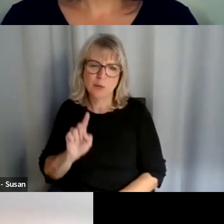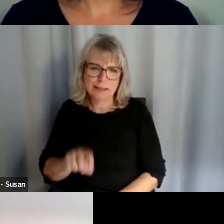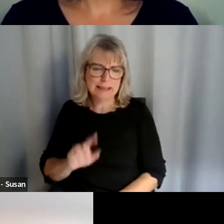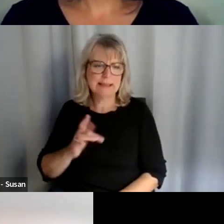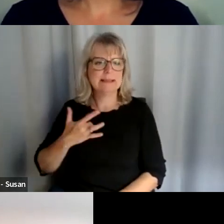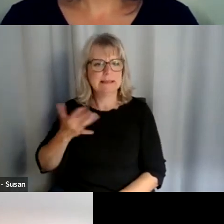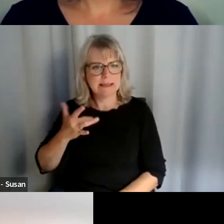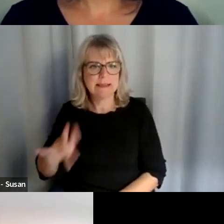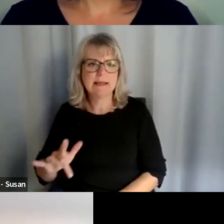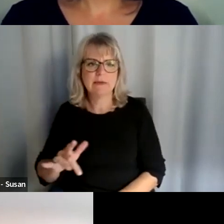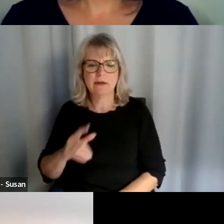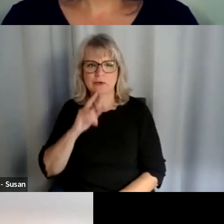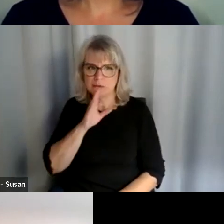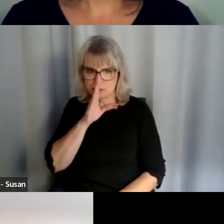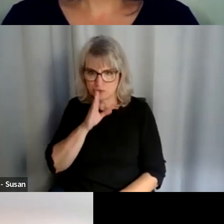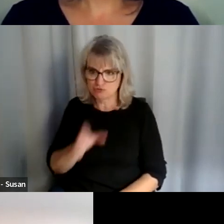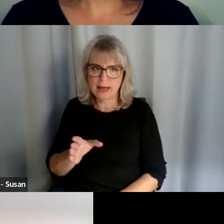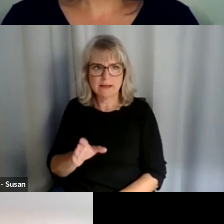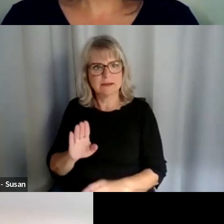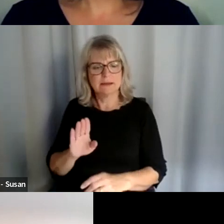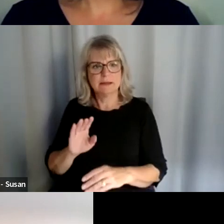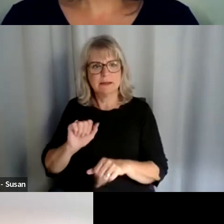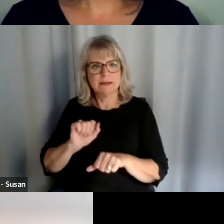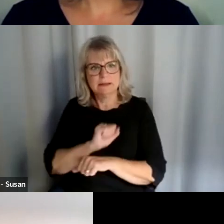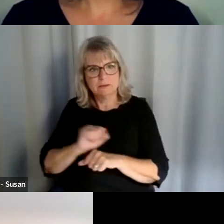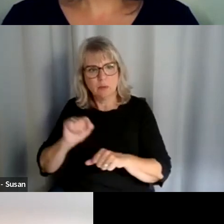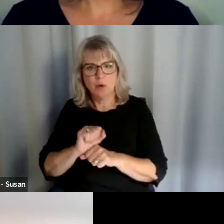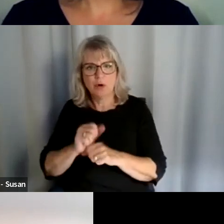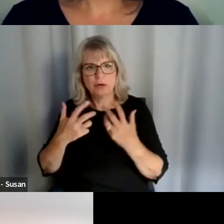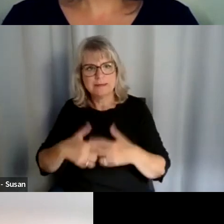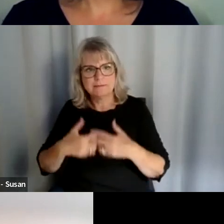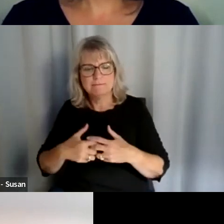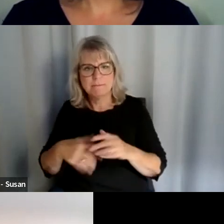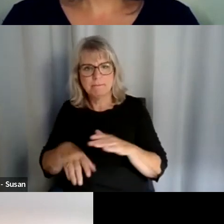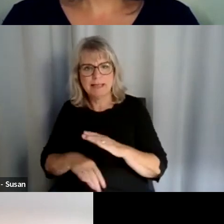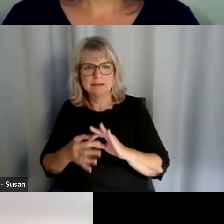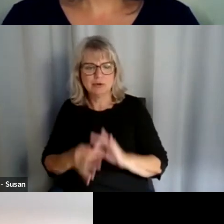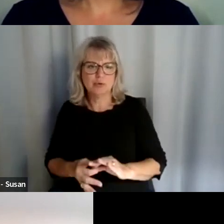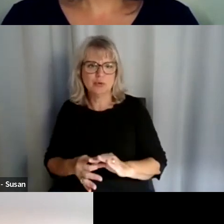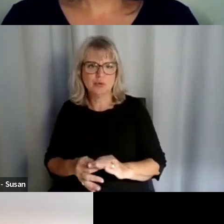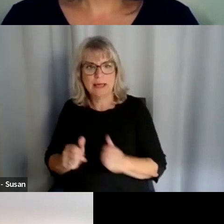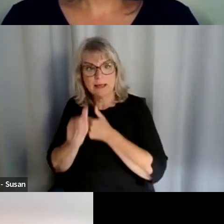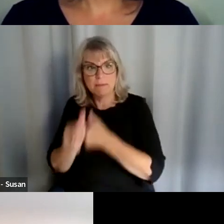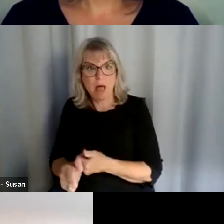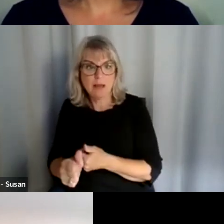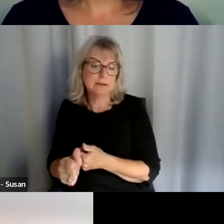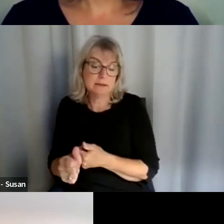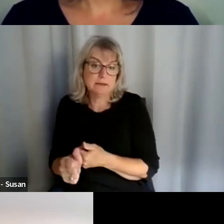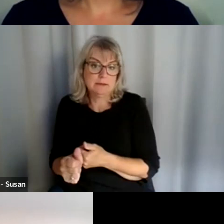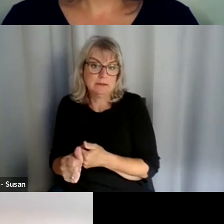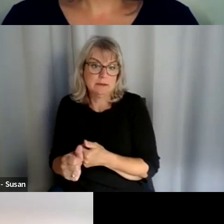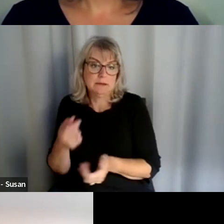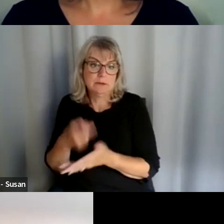to the direct industrial base impacts of these compliance regimes and the costs associated, particularly